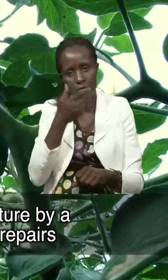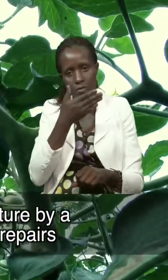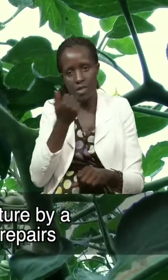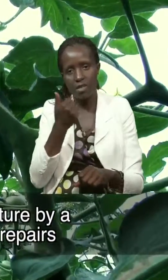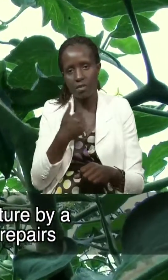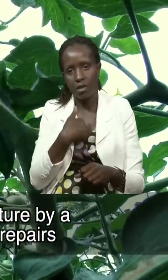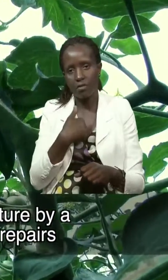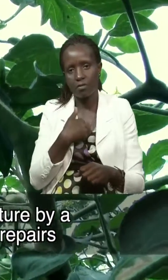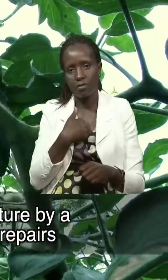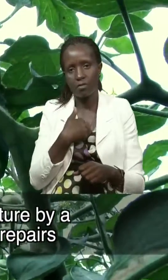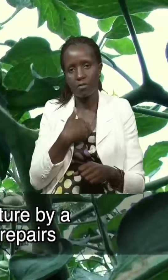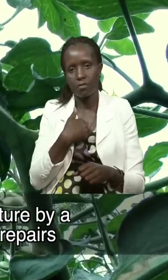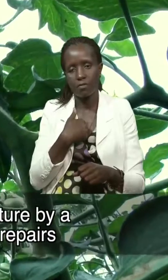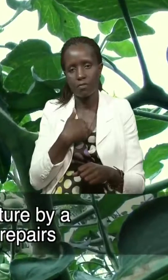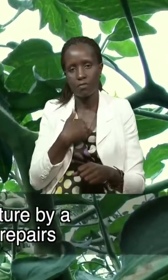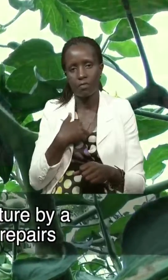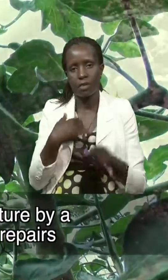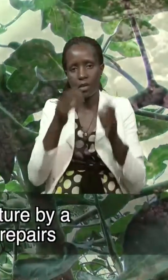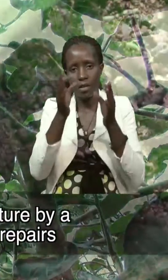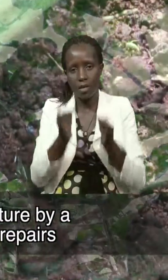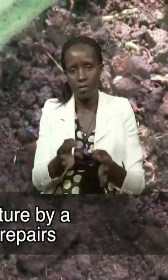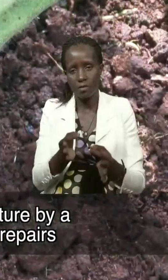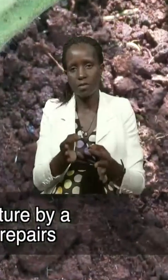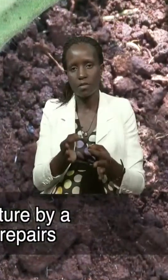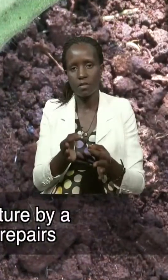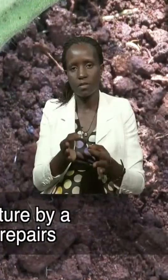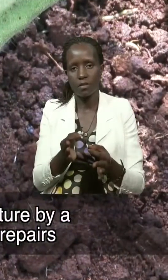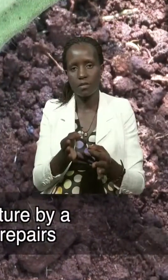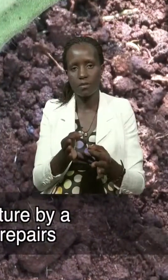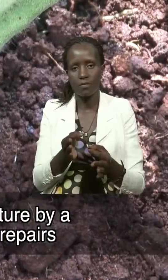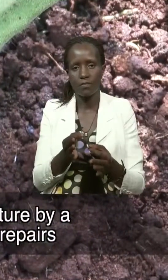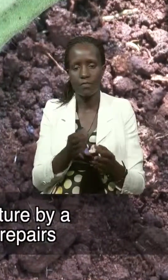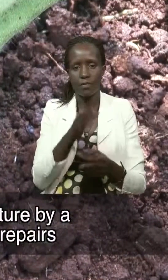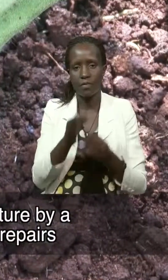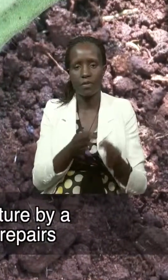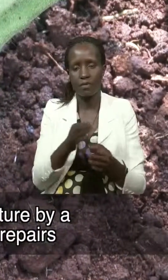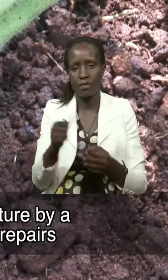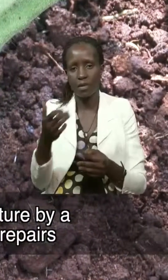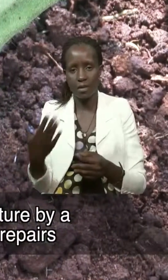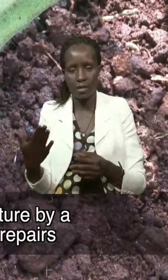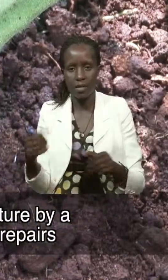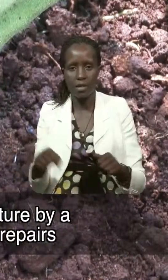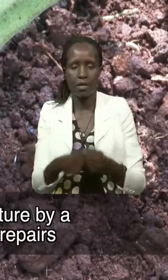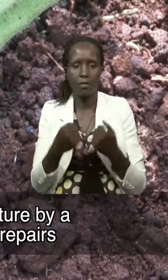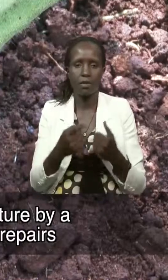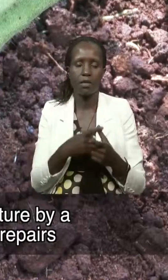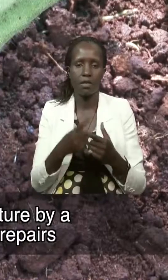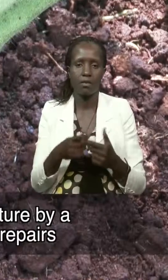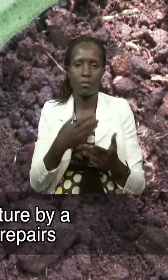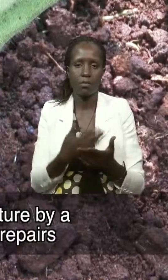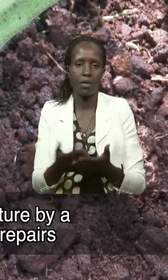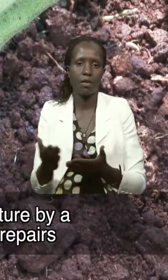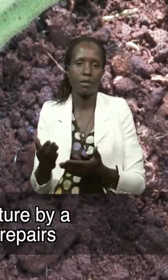na kinandu ama nini account mahali fulani, ili chochote kikitokea